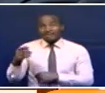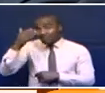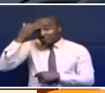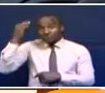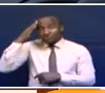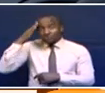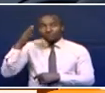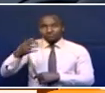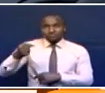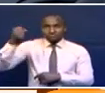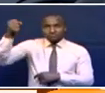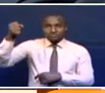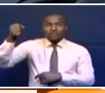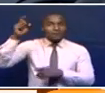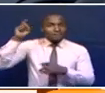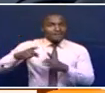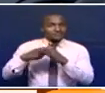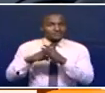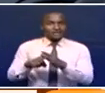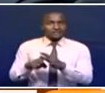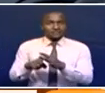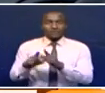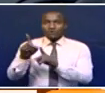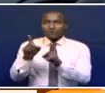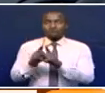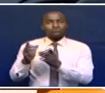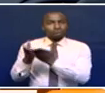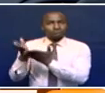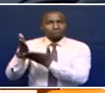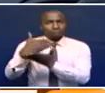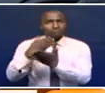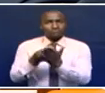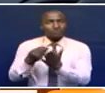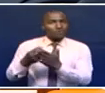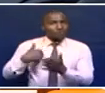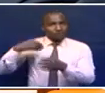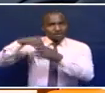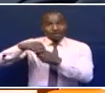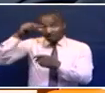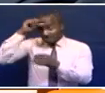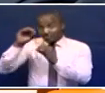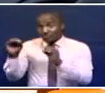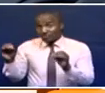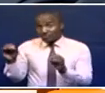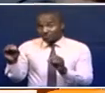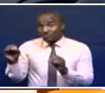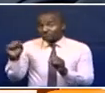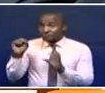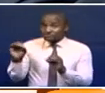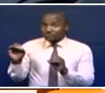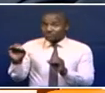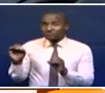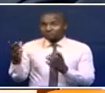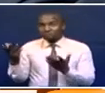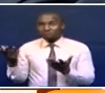is a flag bearer must begin to also fundraise. We are not in government, my friend. You don't have much time. Right? So a teacher called